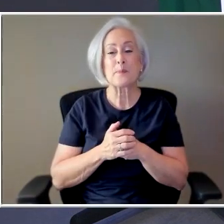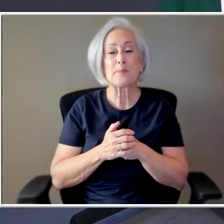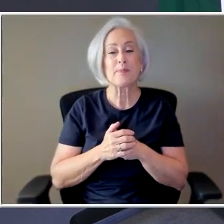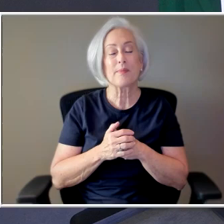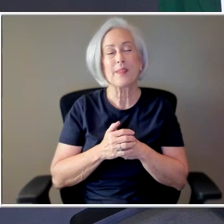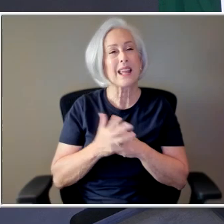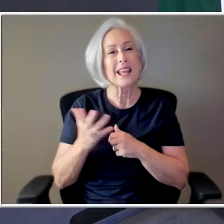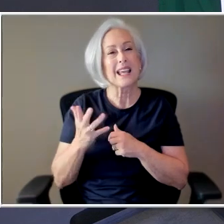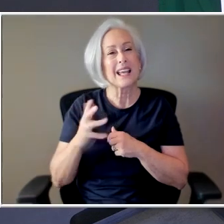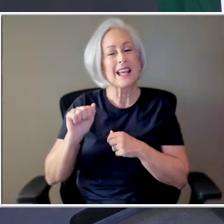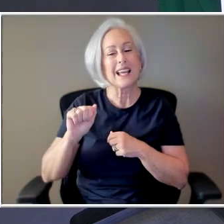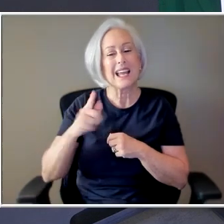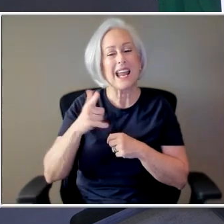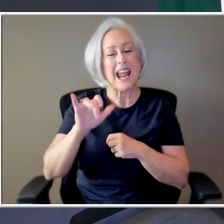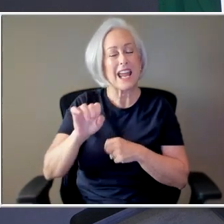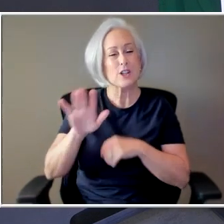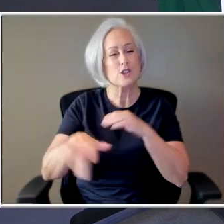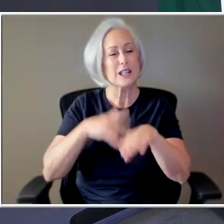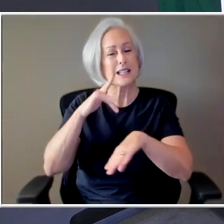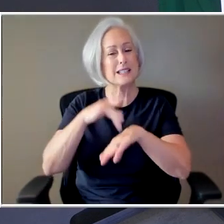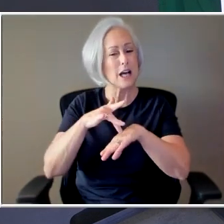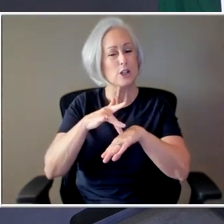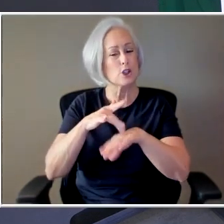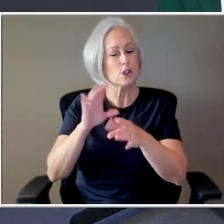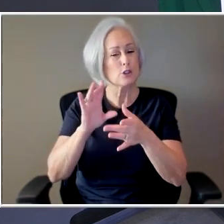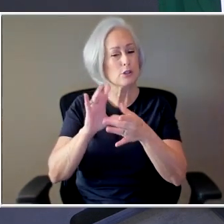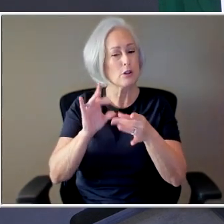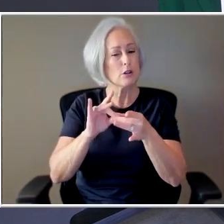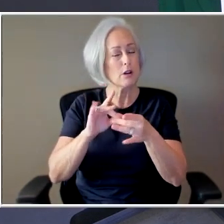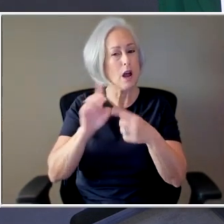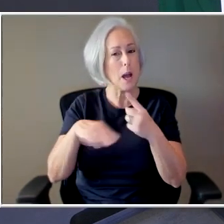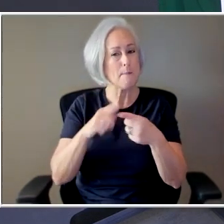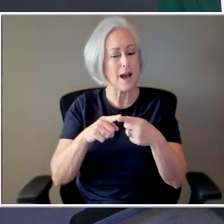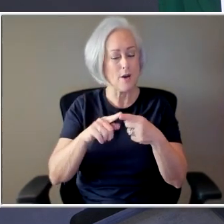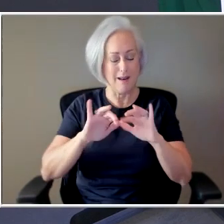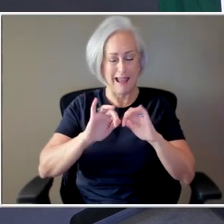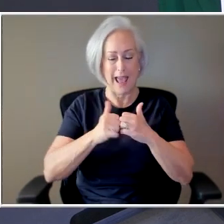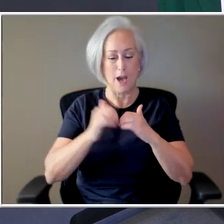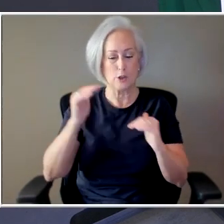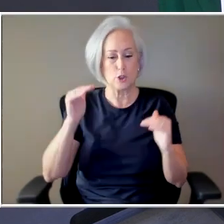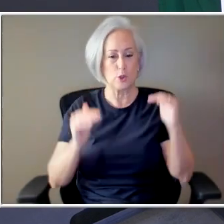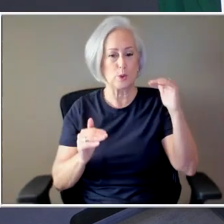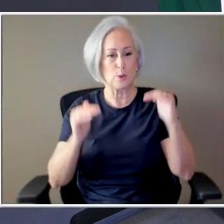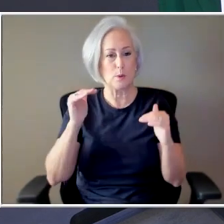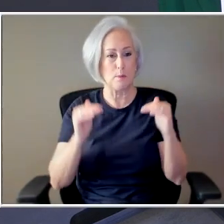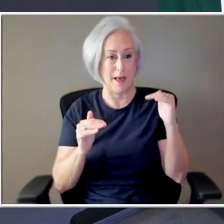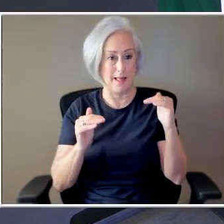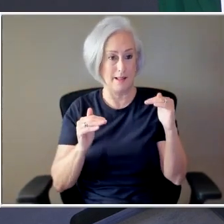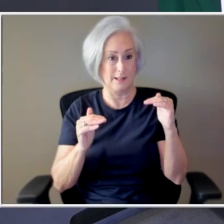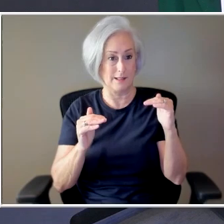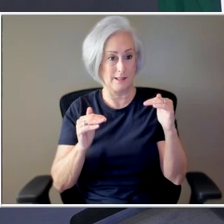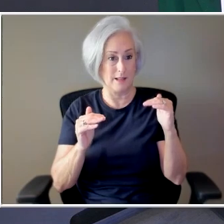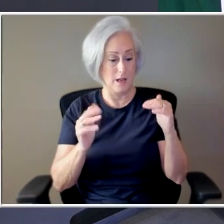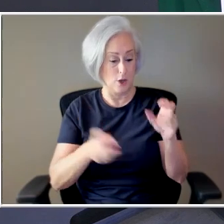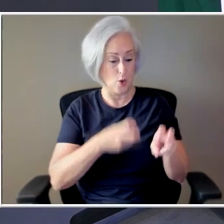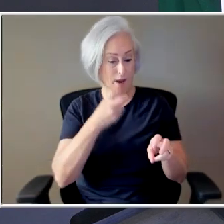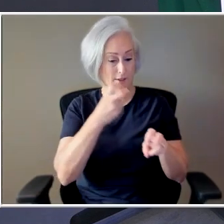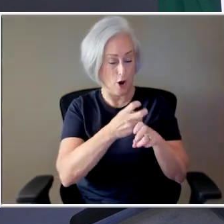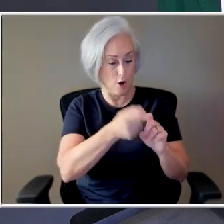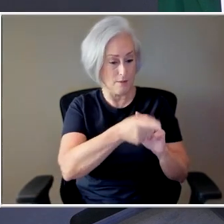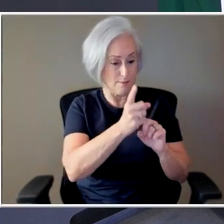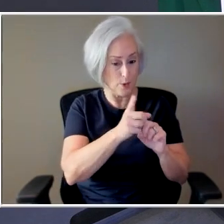Angie touched on it a little bit. Just how do you balance that, Brittany, with just these hard moments? Mm-hmm. This is an end of life